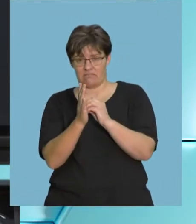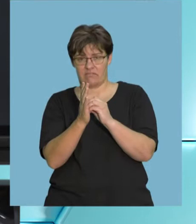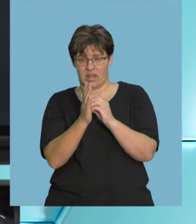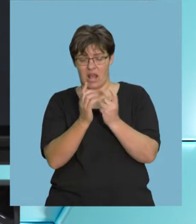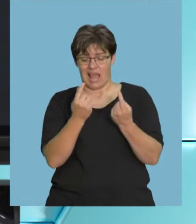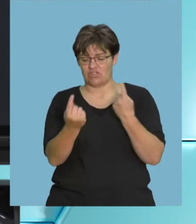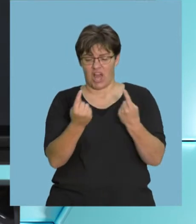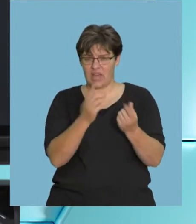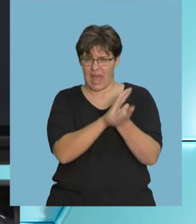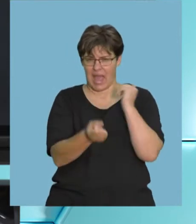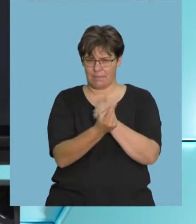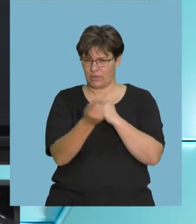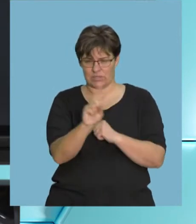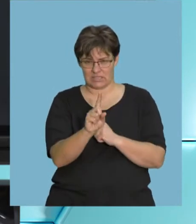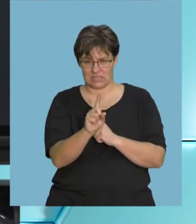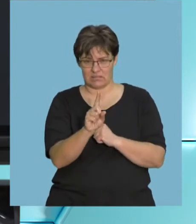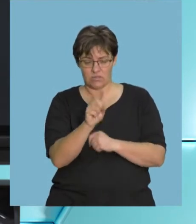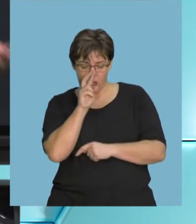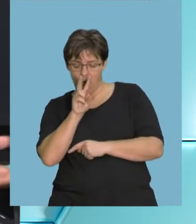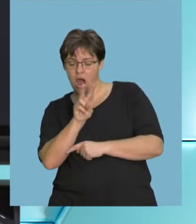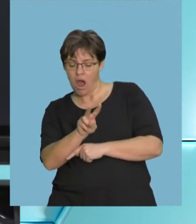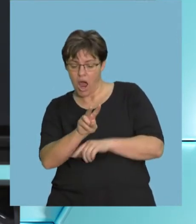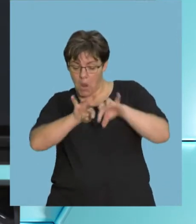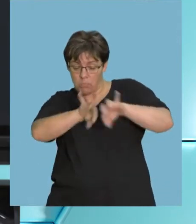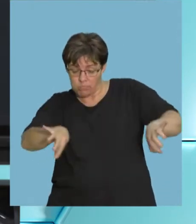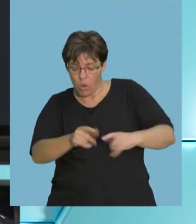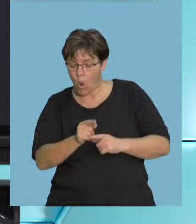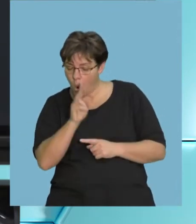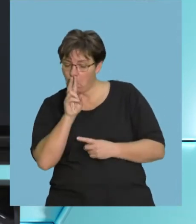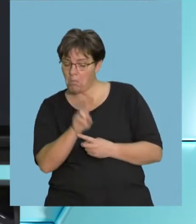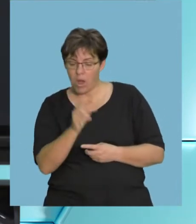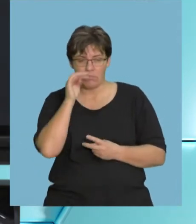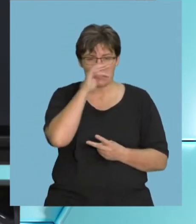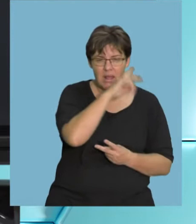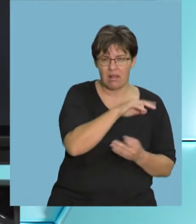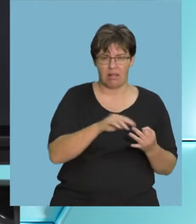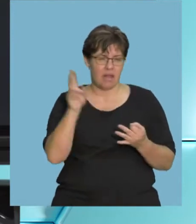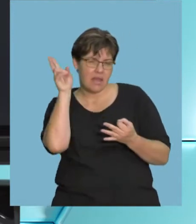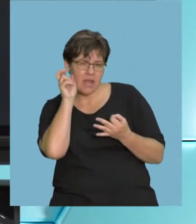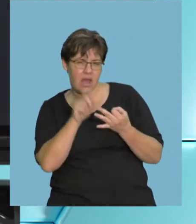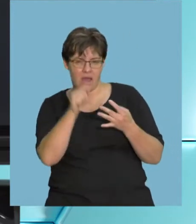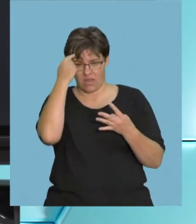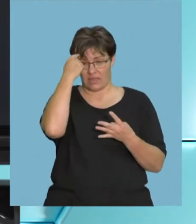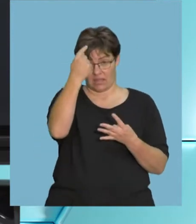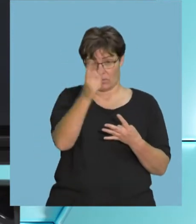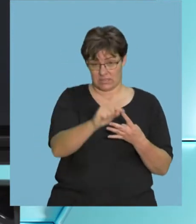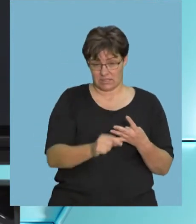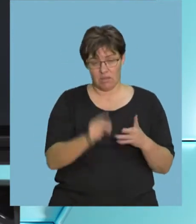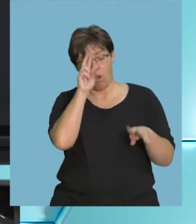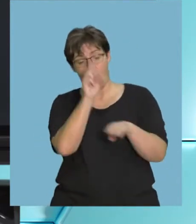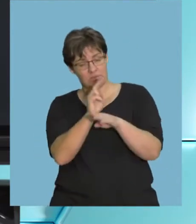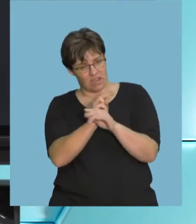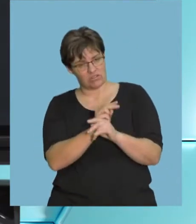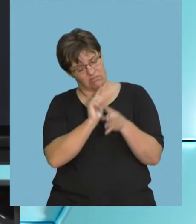with each other. So observation has to do with what we see, what we hear, what we smell, what we feel. So observation is quite